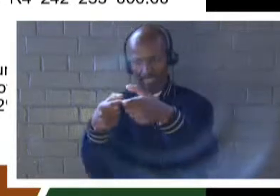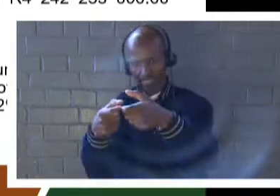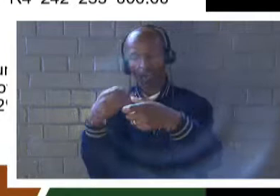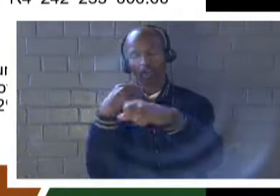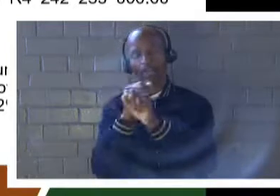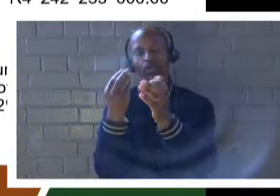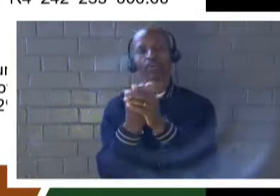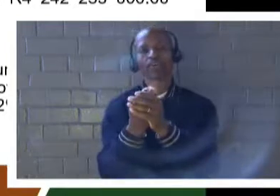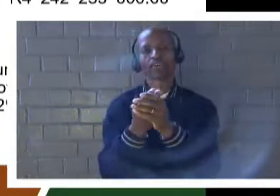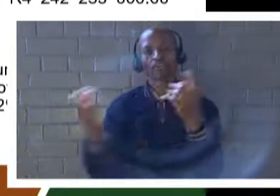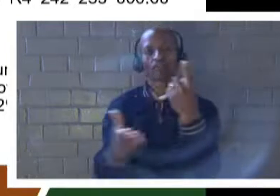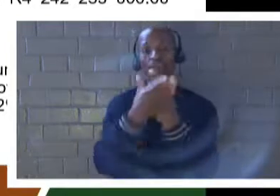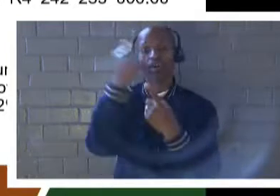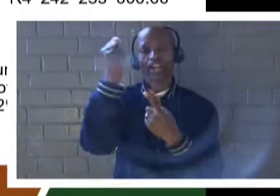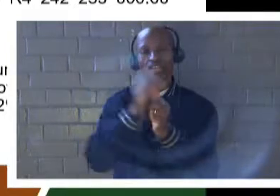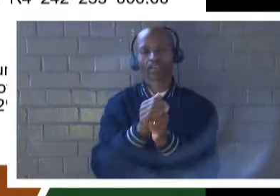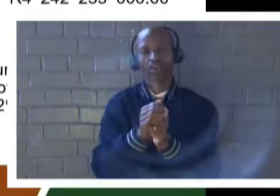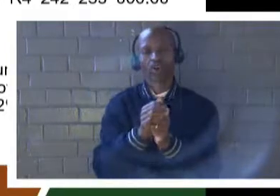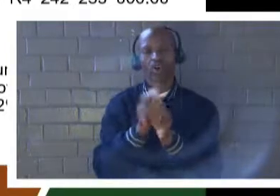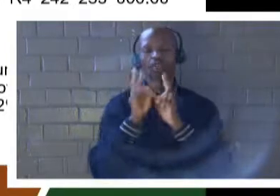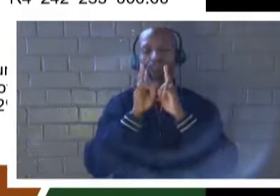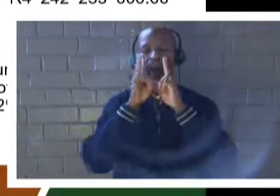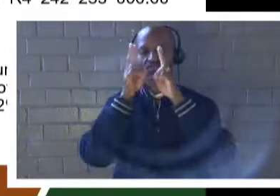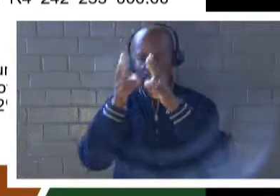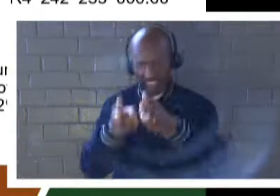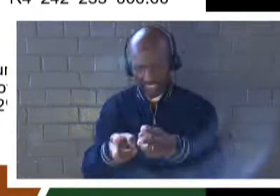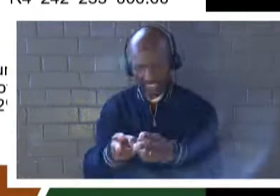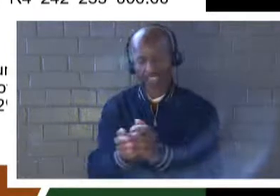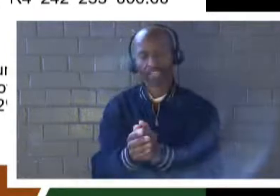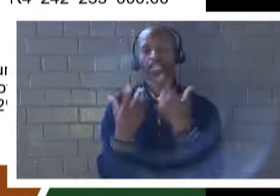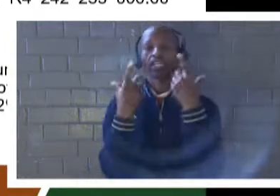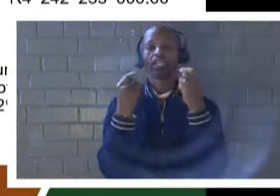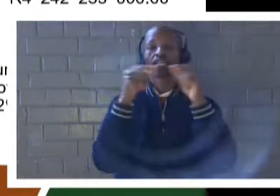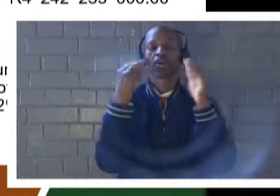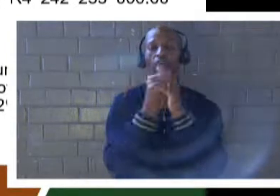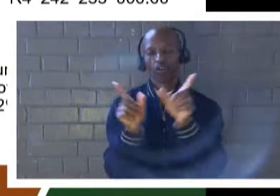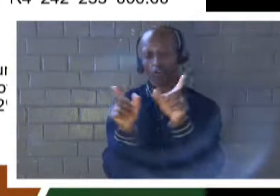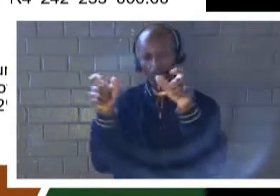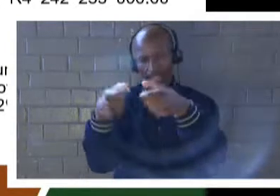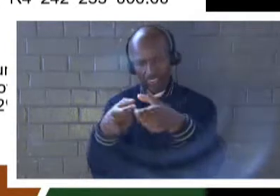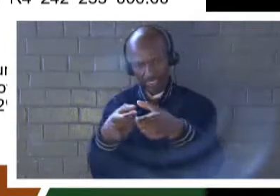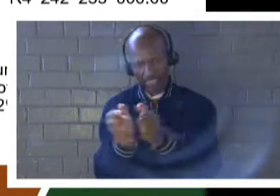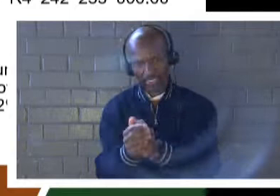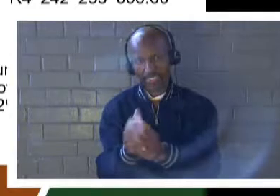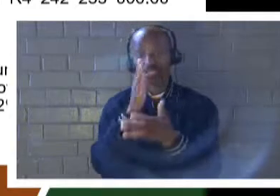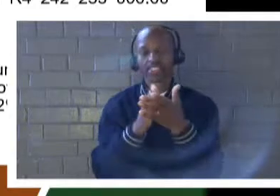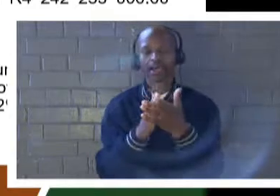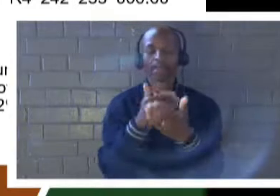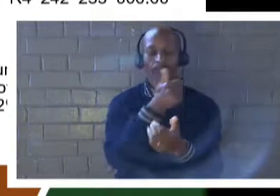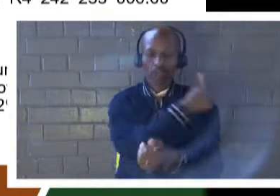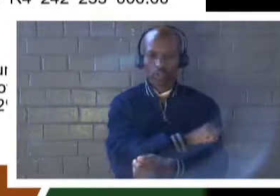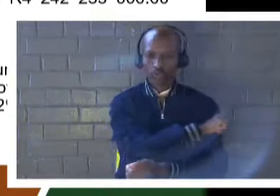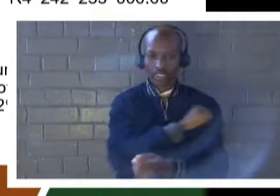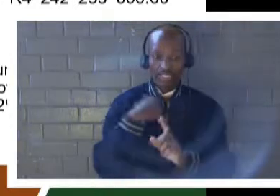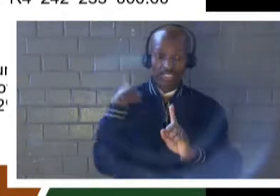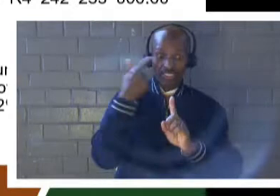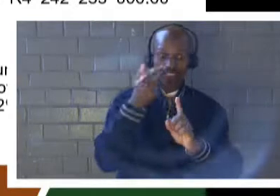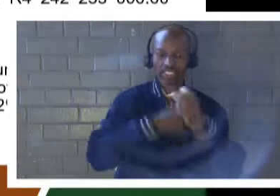based on the findings of the oversight visits done by the committee in some hospitals